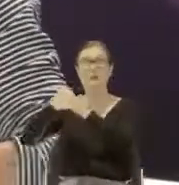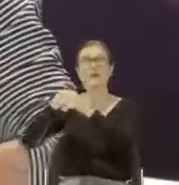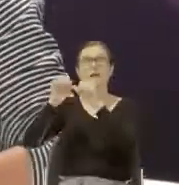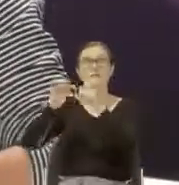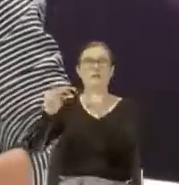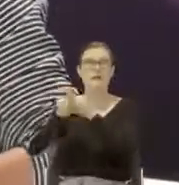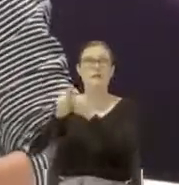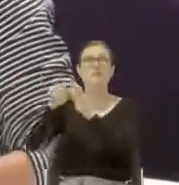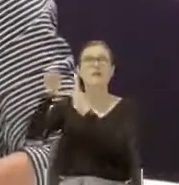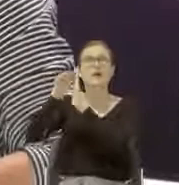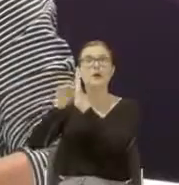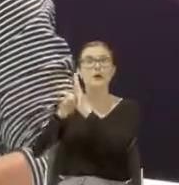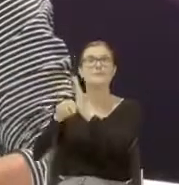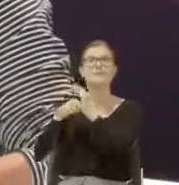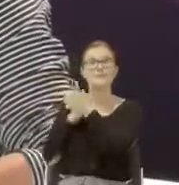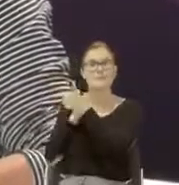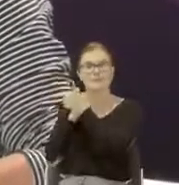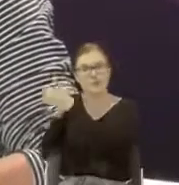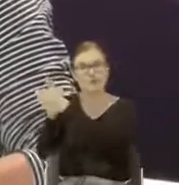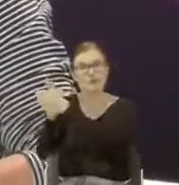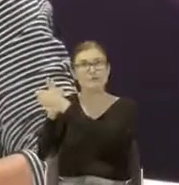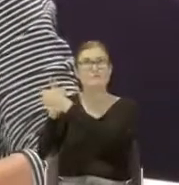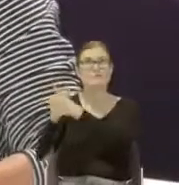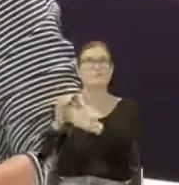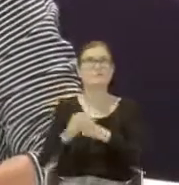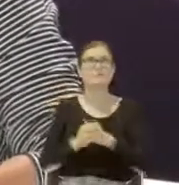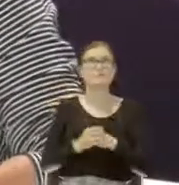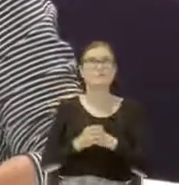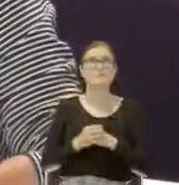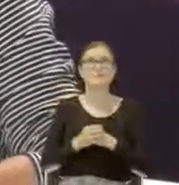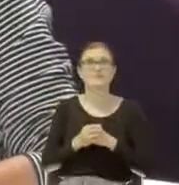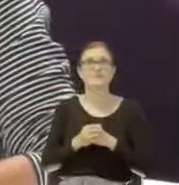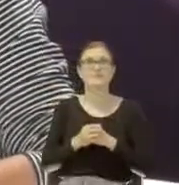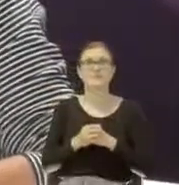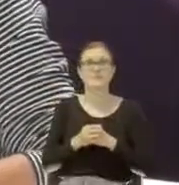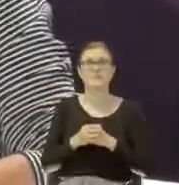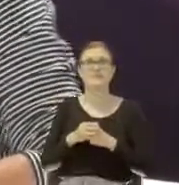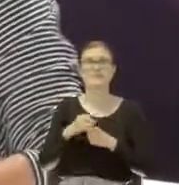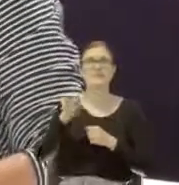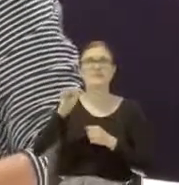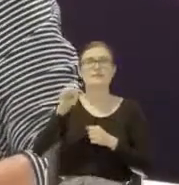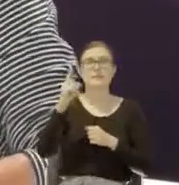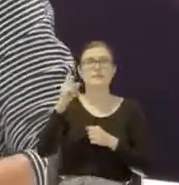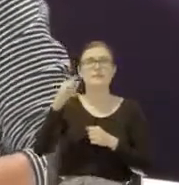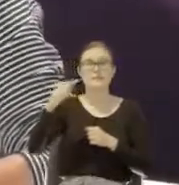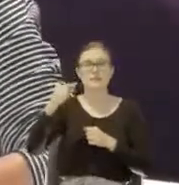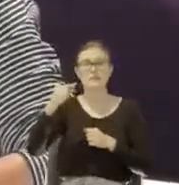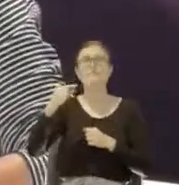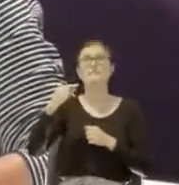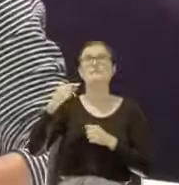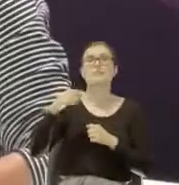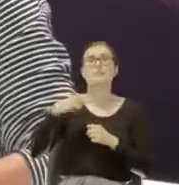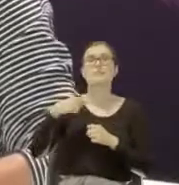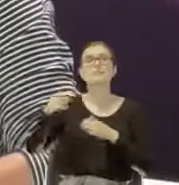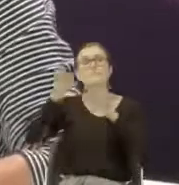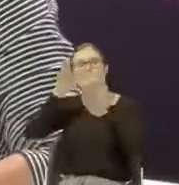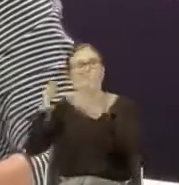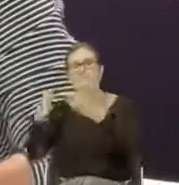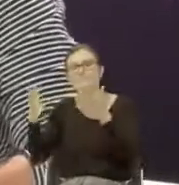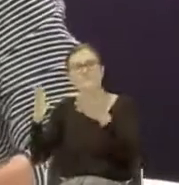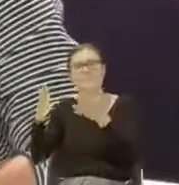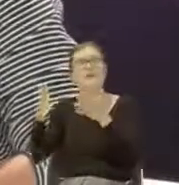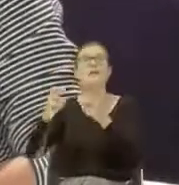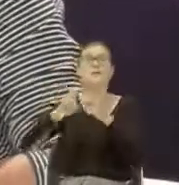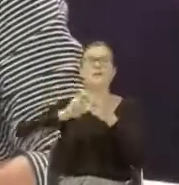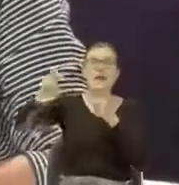Agreement, and we work locally. We work on housing, we work on transportation, we work on public space, we work on resilience, innovation,